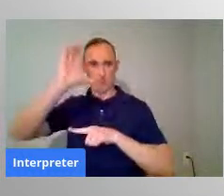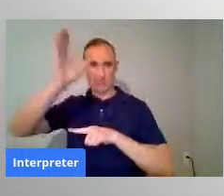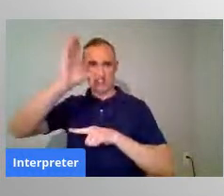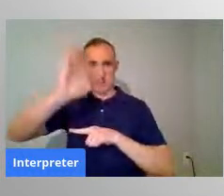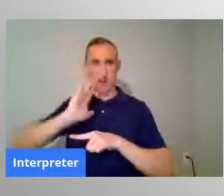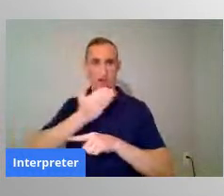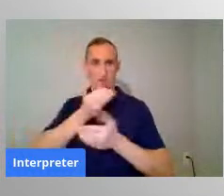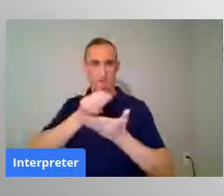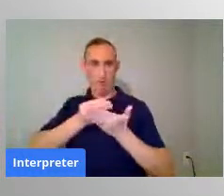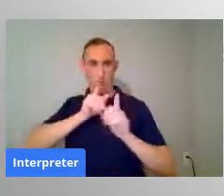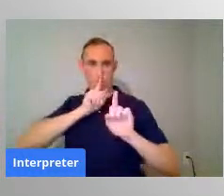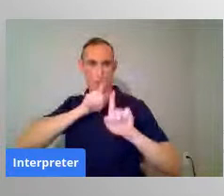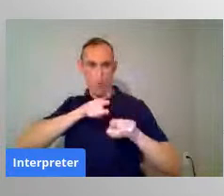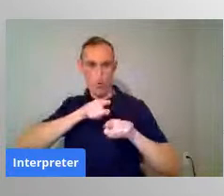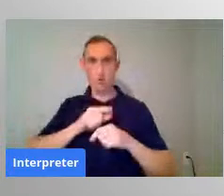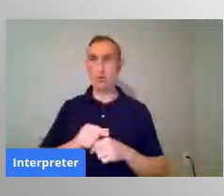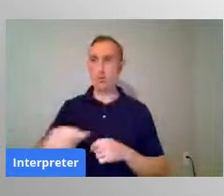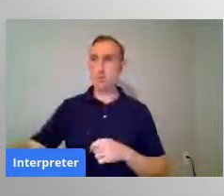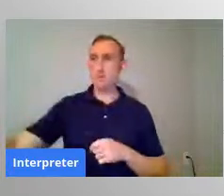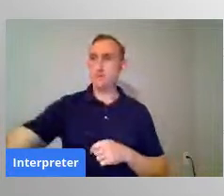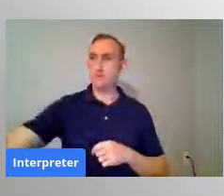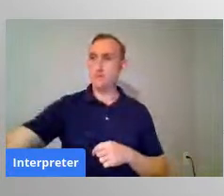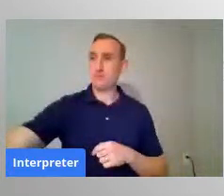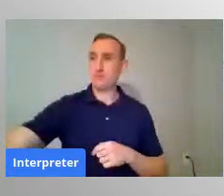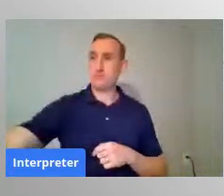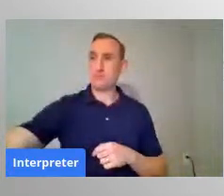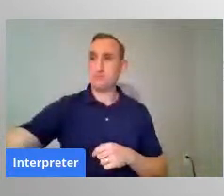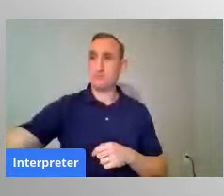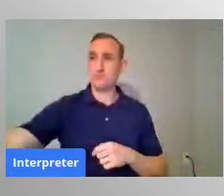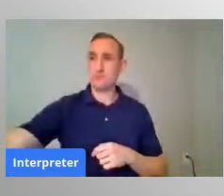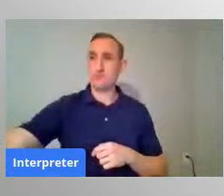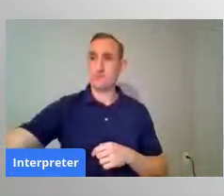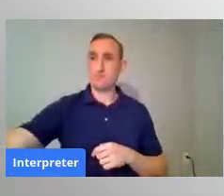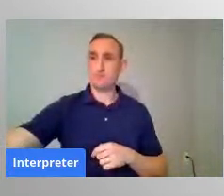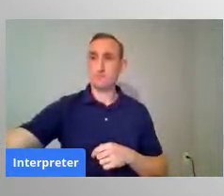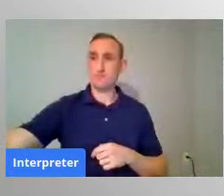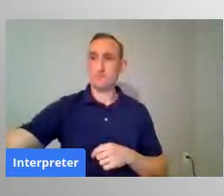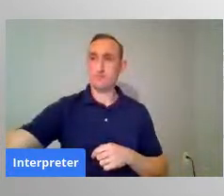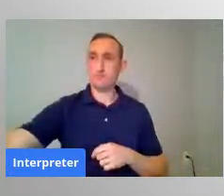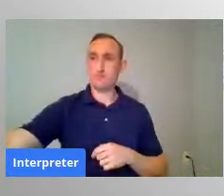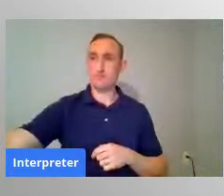I think we had some questions from maybe Ms. Davis.